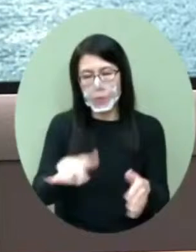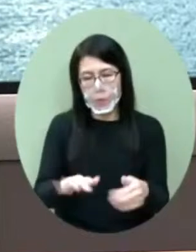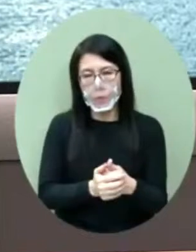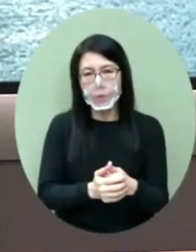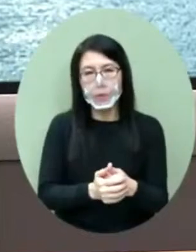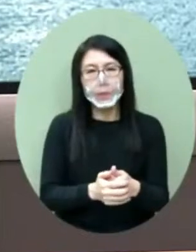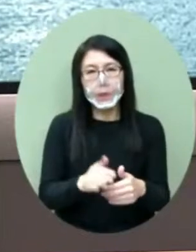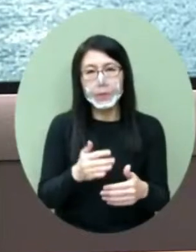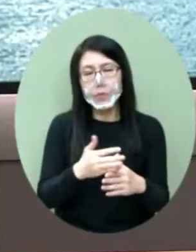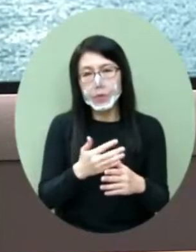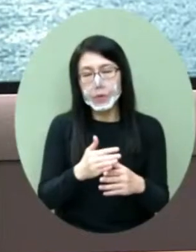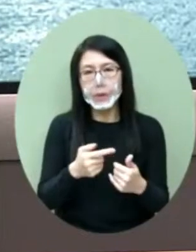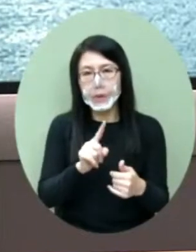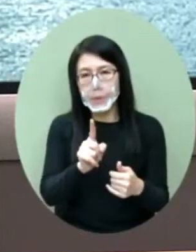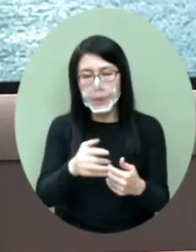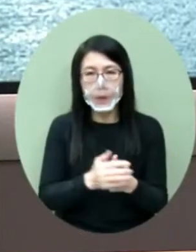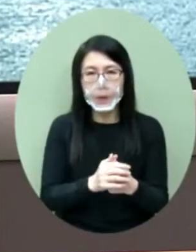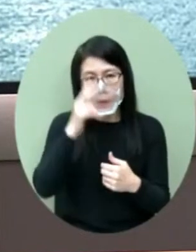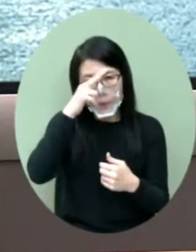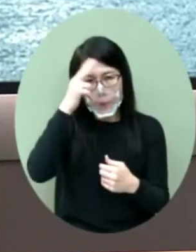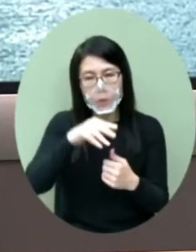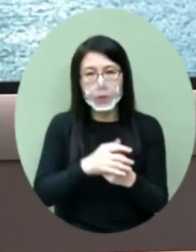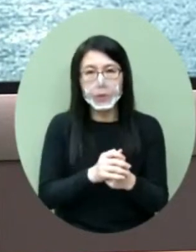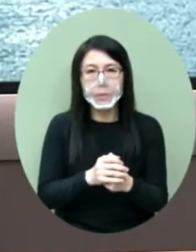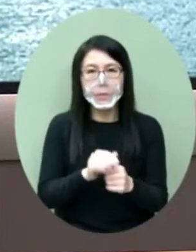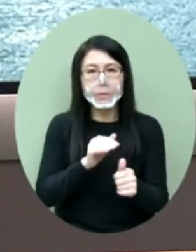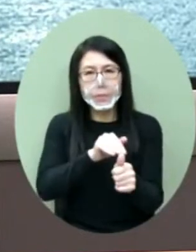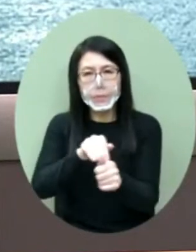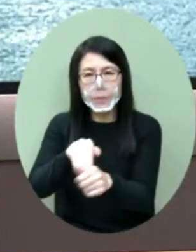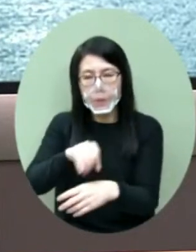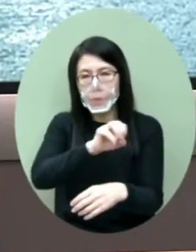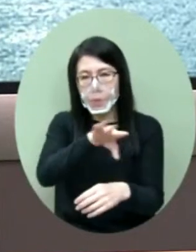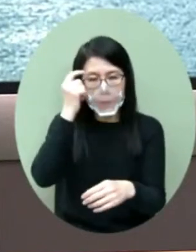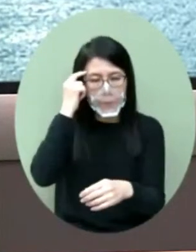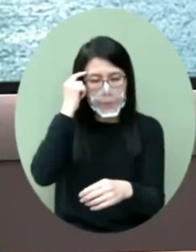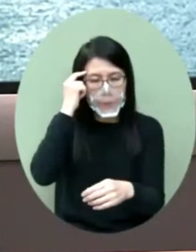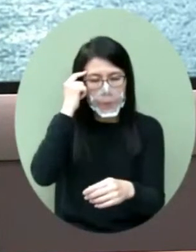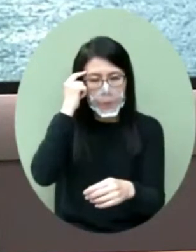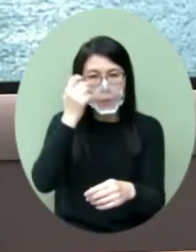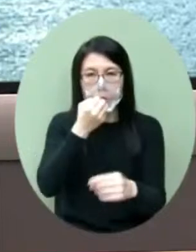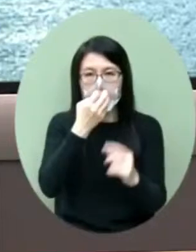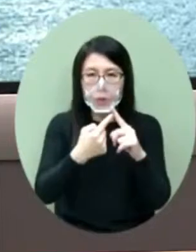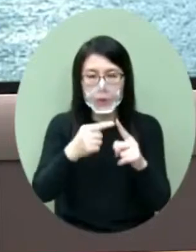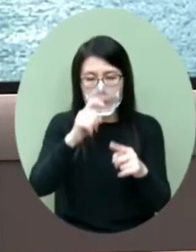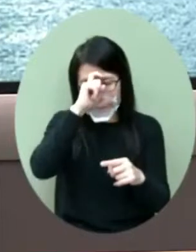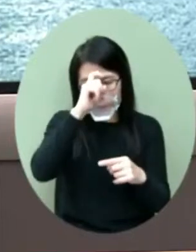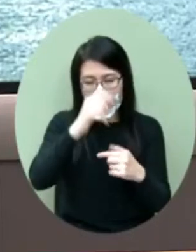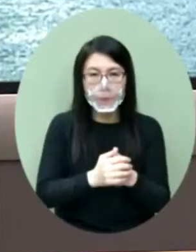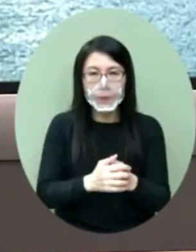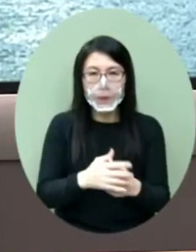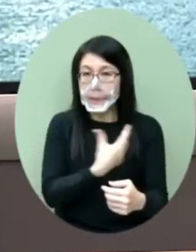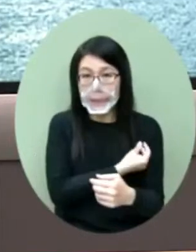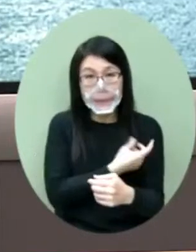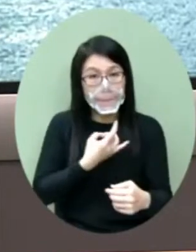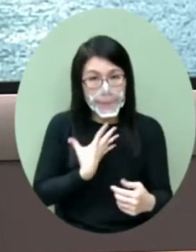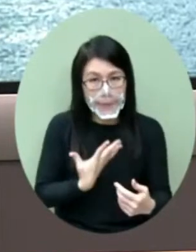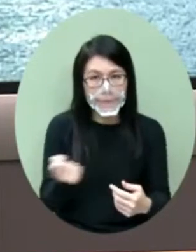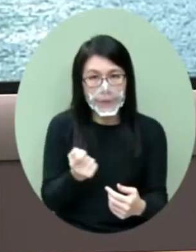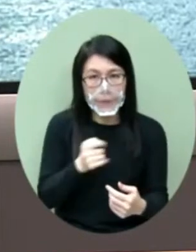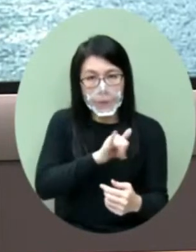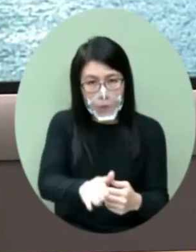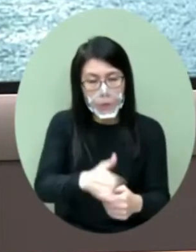that lots of the death cases were unvaccinated. Therefore, at each time, we will remind the public